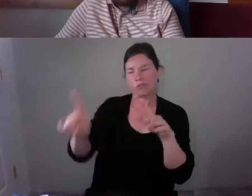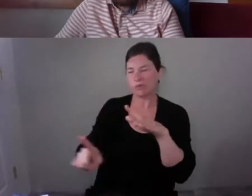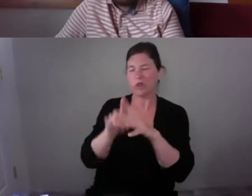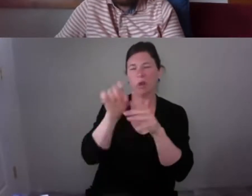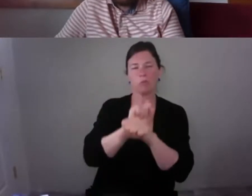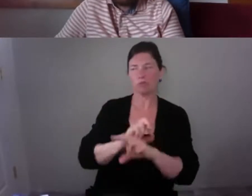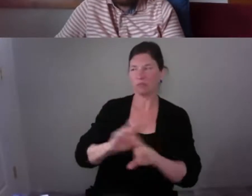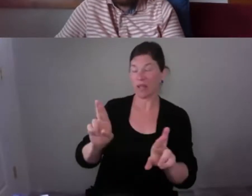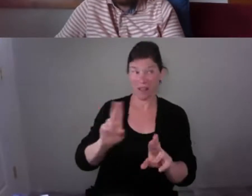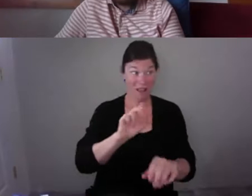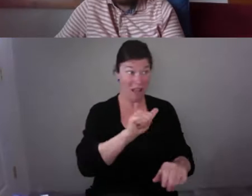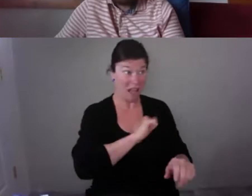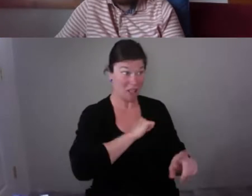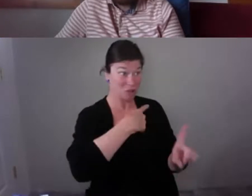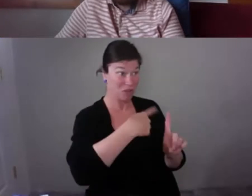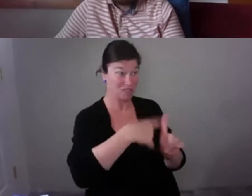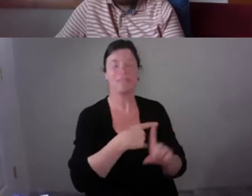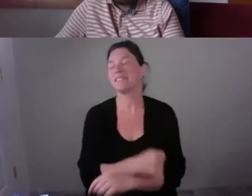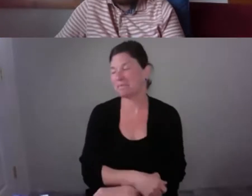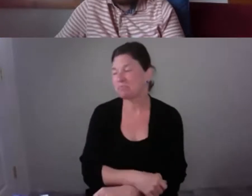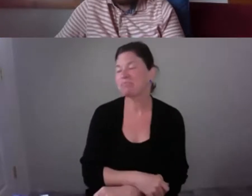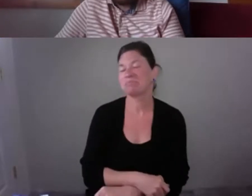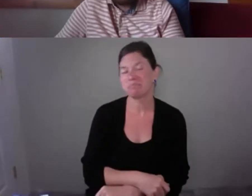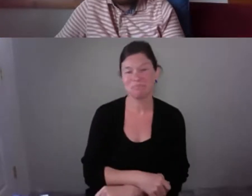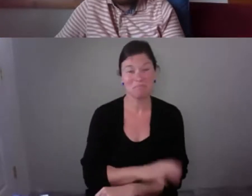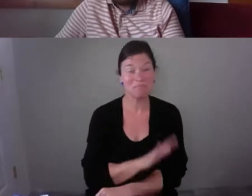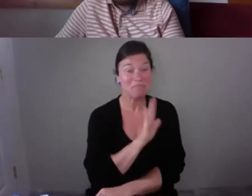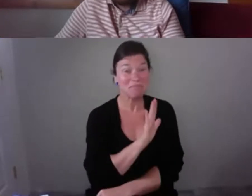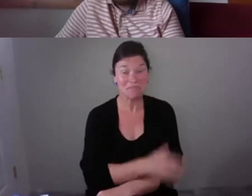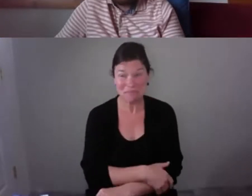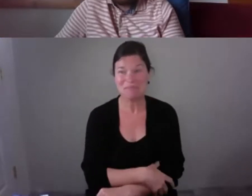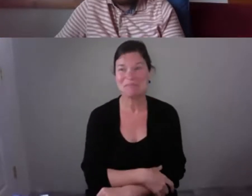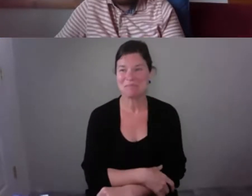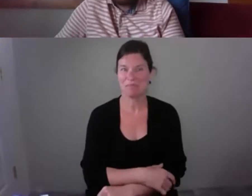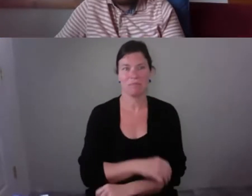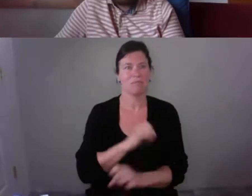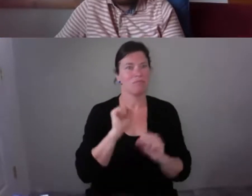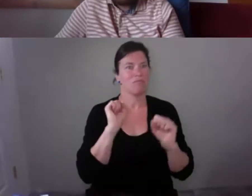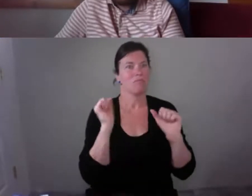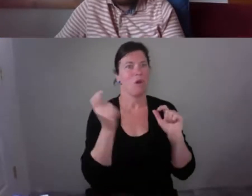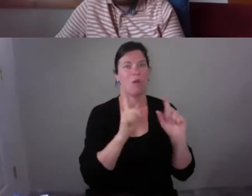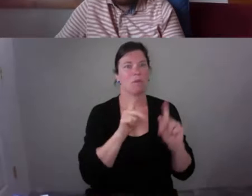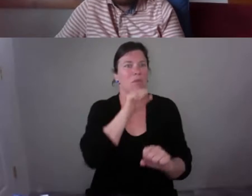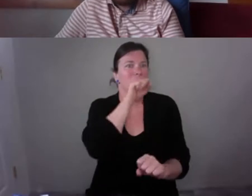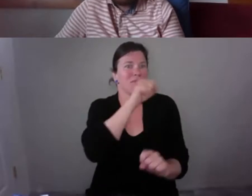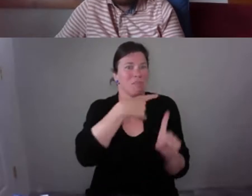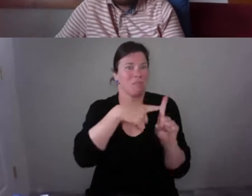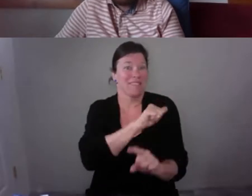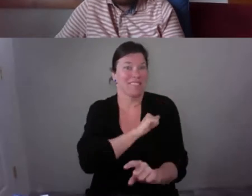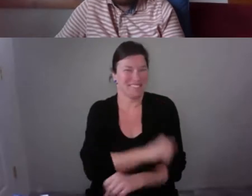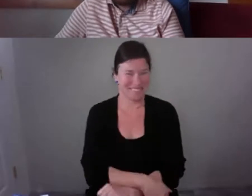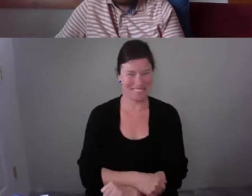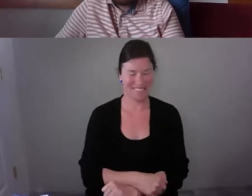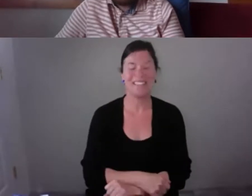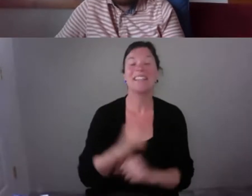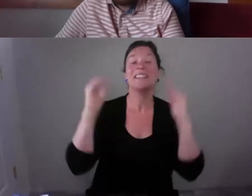Positive attitude, it sounds like. yeah. Yeah, awesome. Yeah, we all love that. Thank you. Okay, next,